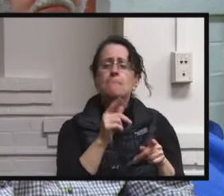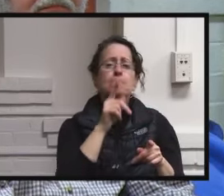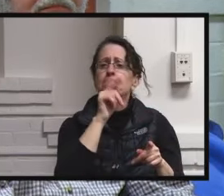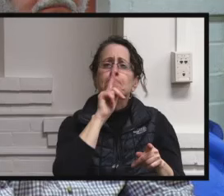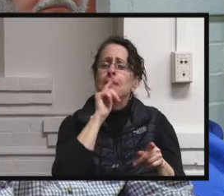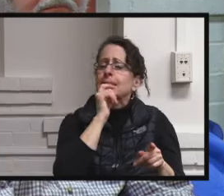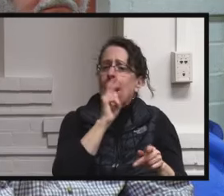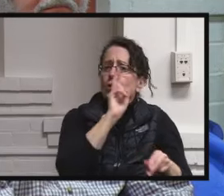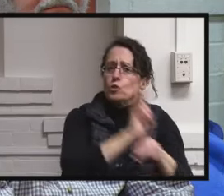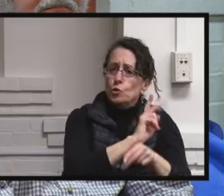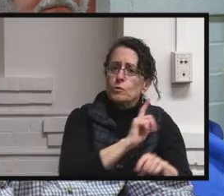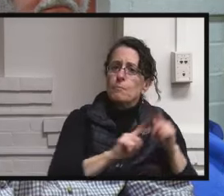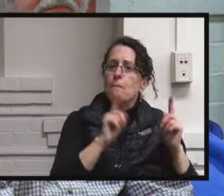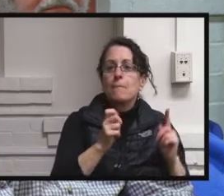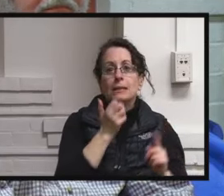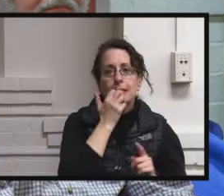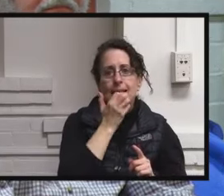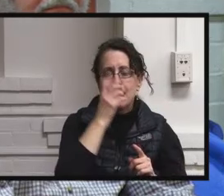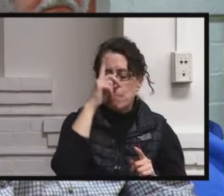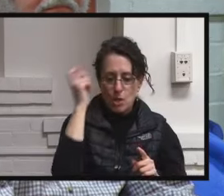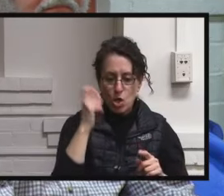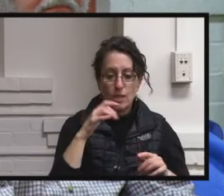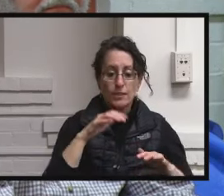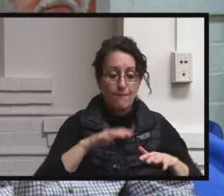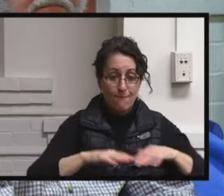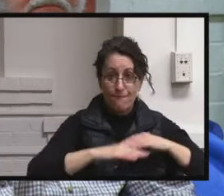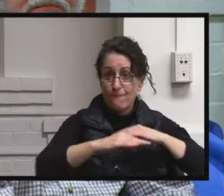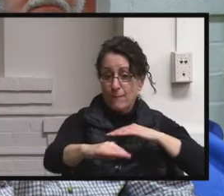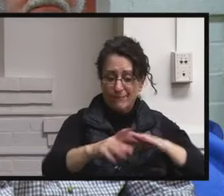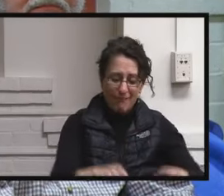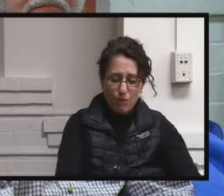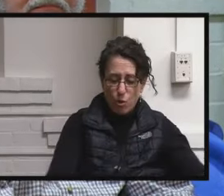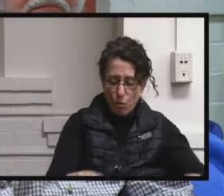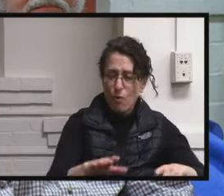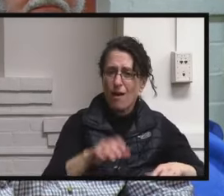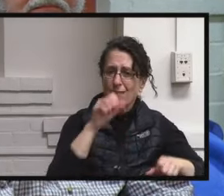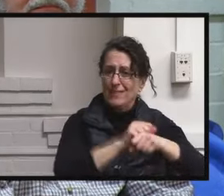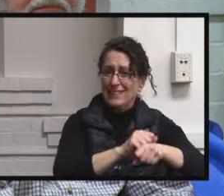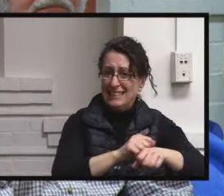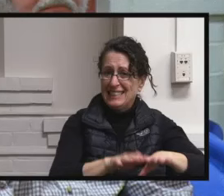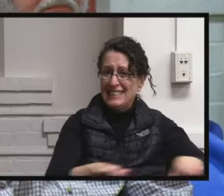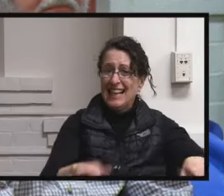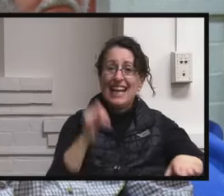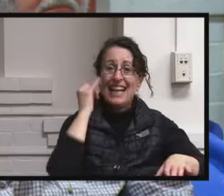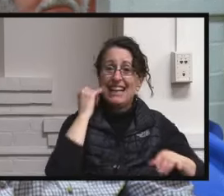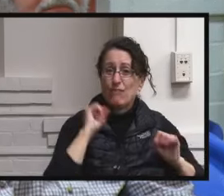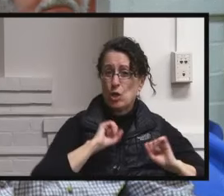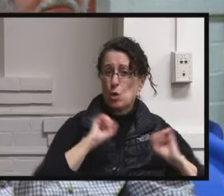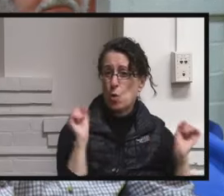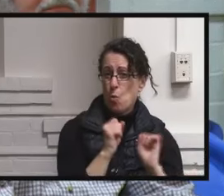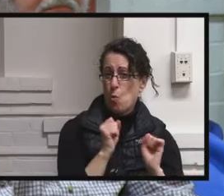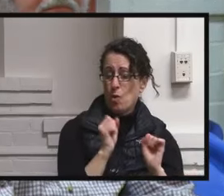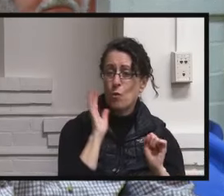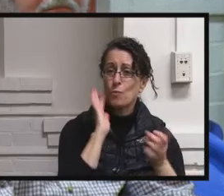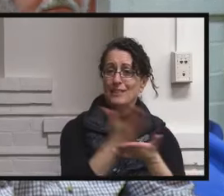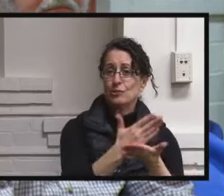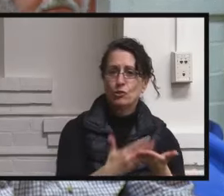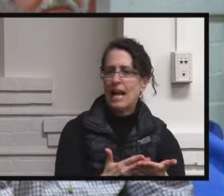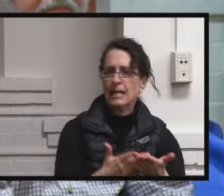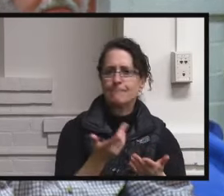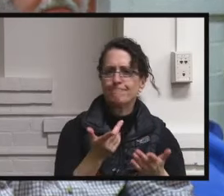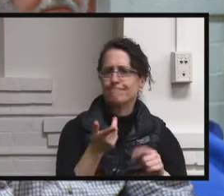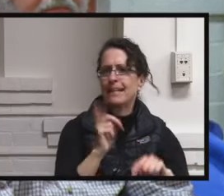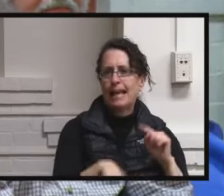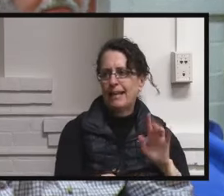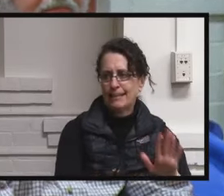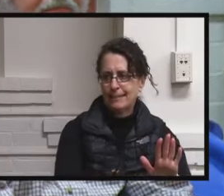that the concrete floor didn't crack. We wanted to make sure that we were actually appropriating enough money for that expense. So that number, and I